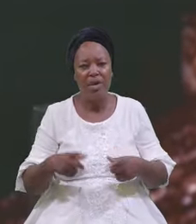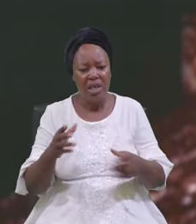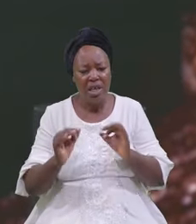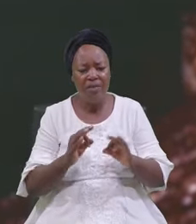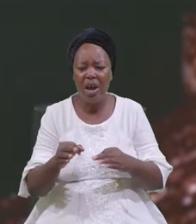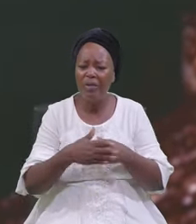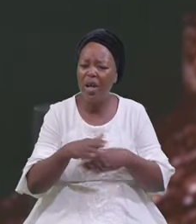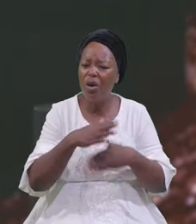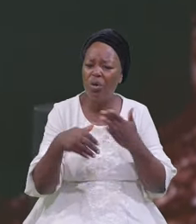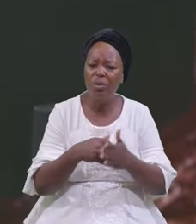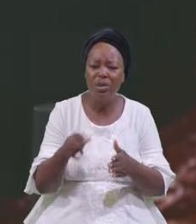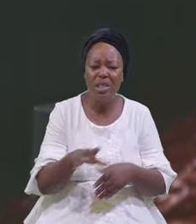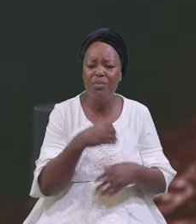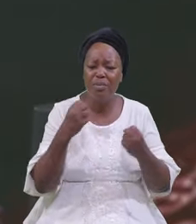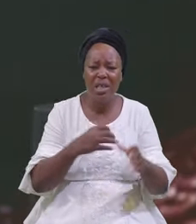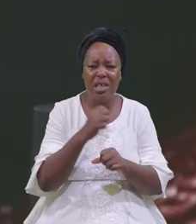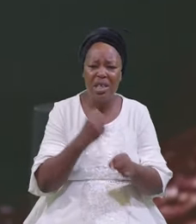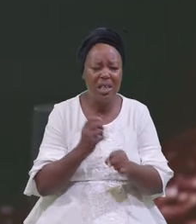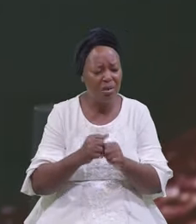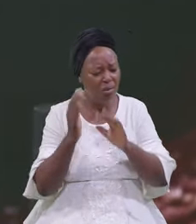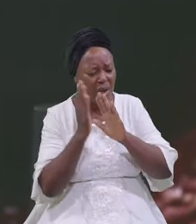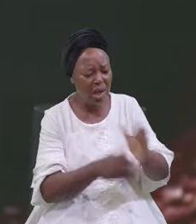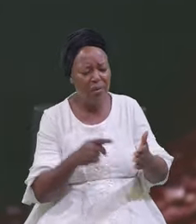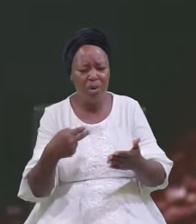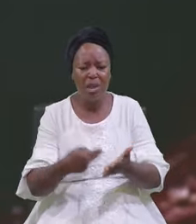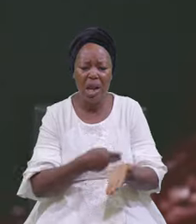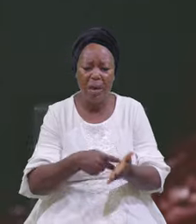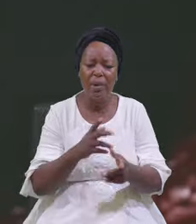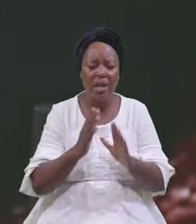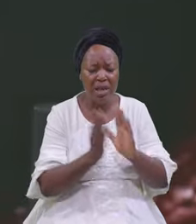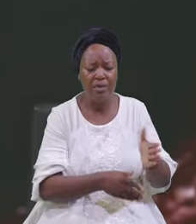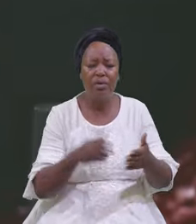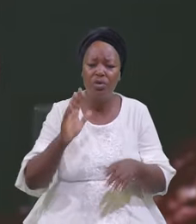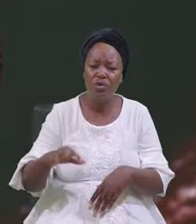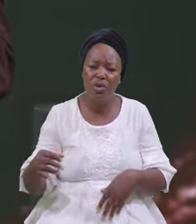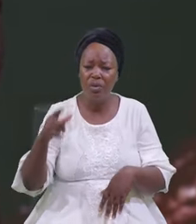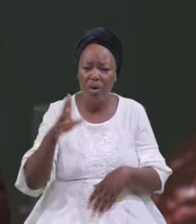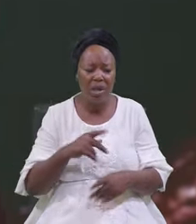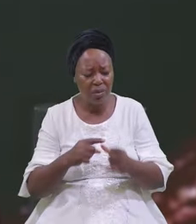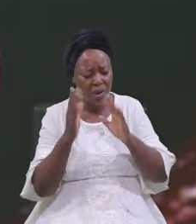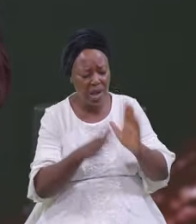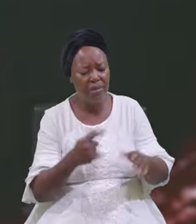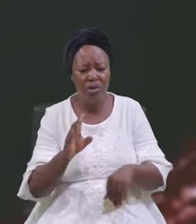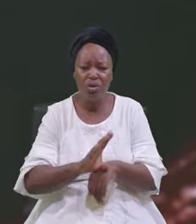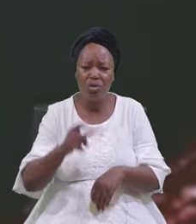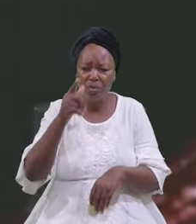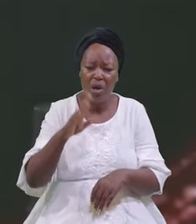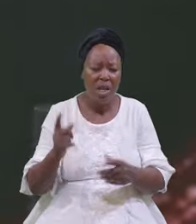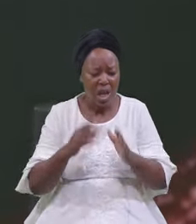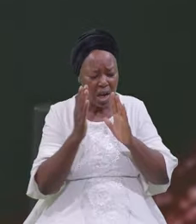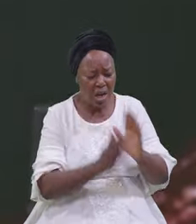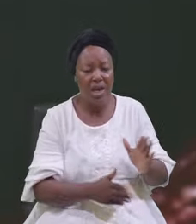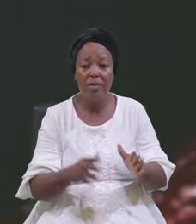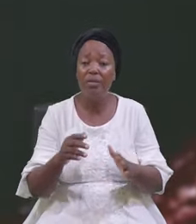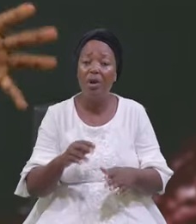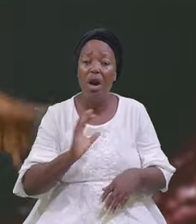many years, and we abandon the lambs, and we abandon the children of God, and we abandon the church of God, and we abandon